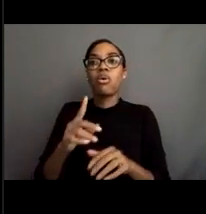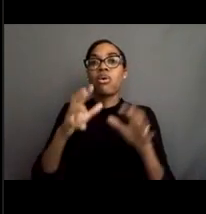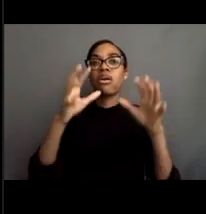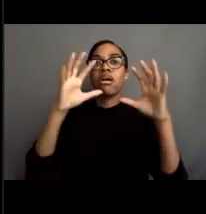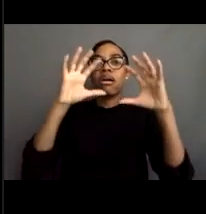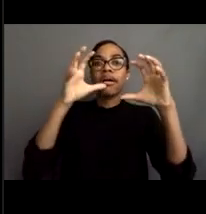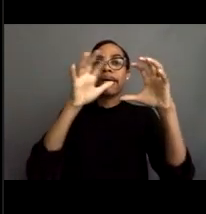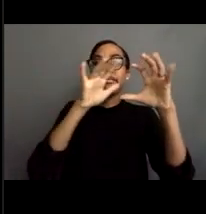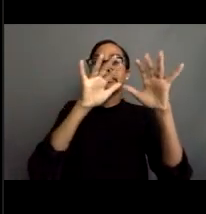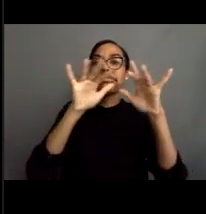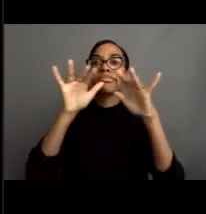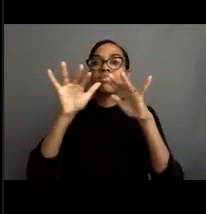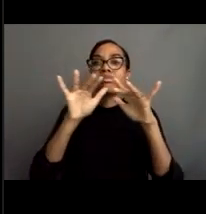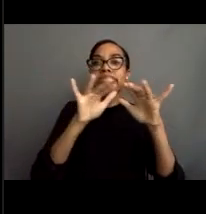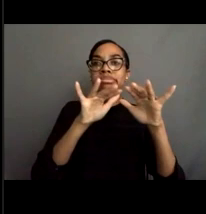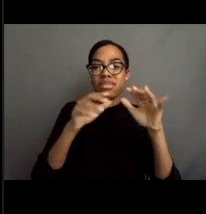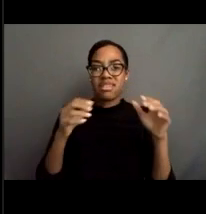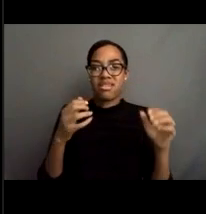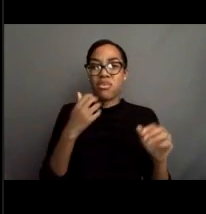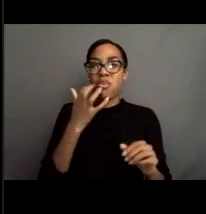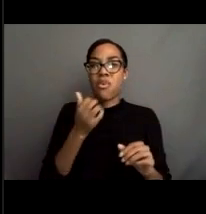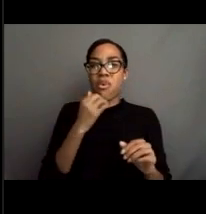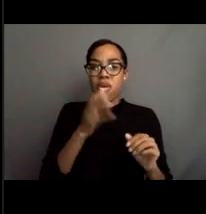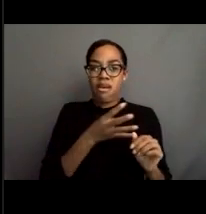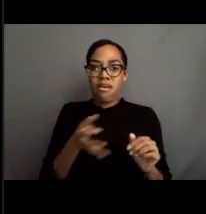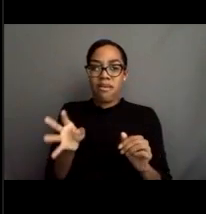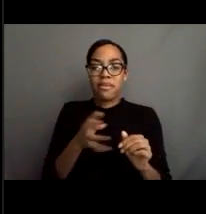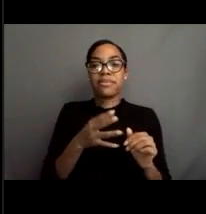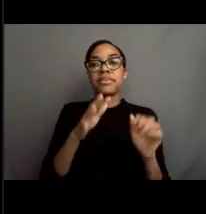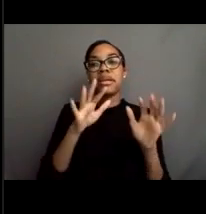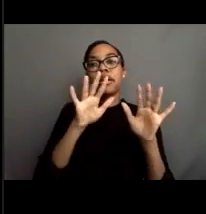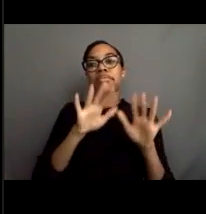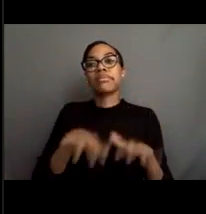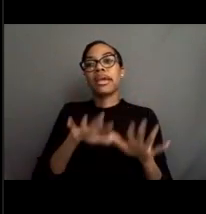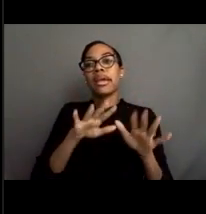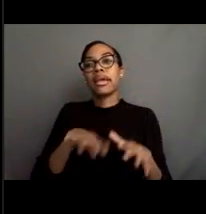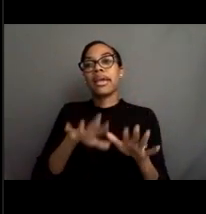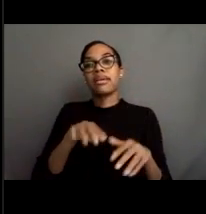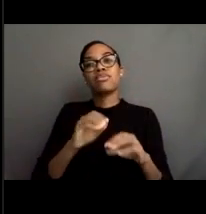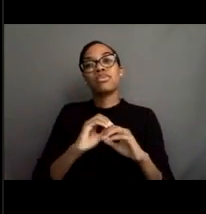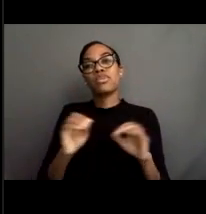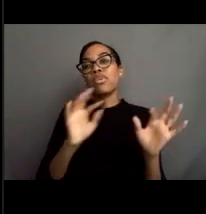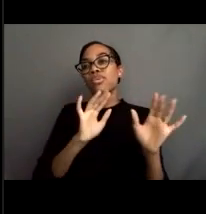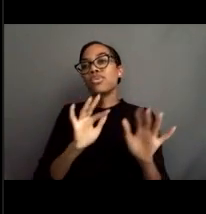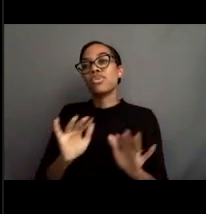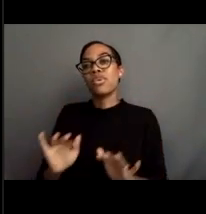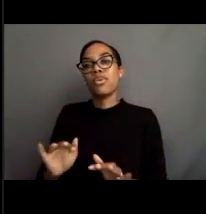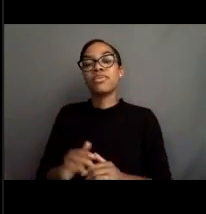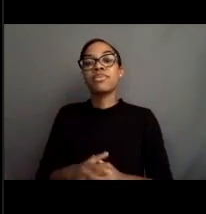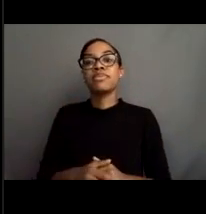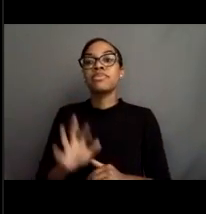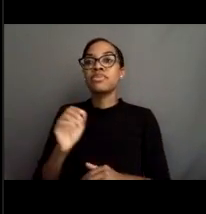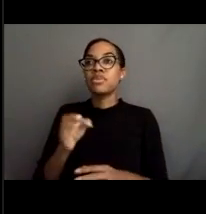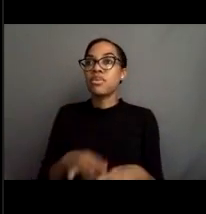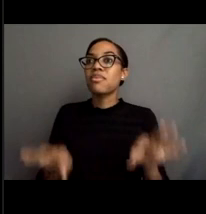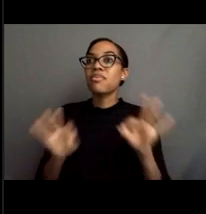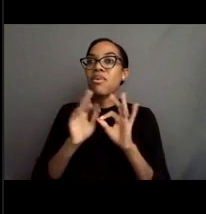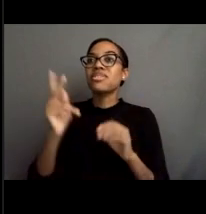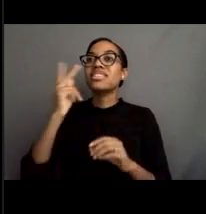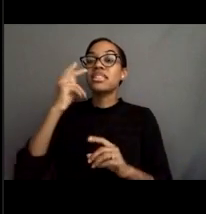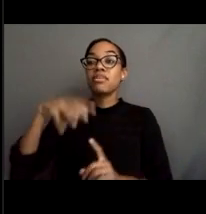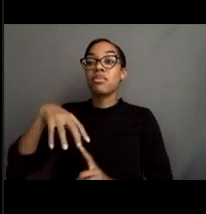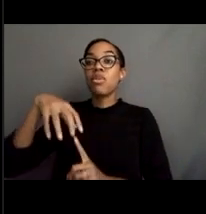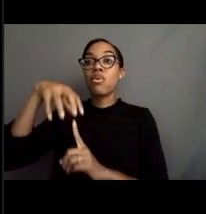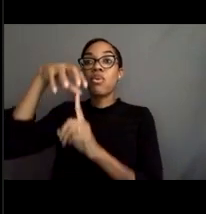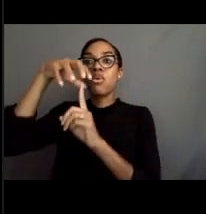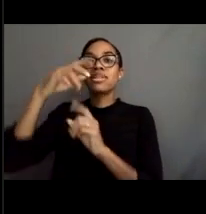the ground, or freezing rain. And if we don't have weather balloons, you know, launching into the atmosphere, we don't know what those temperatures are, and we don't know